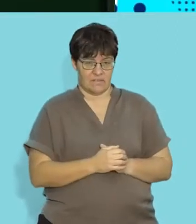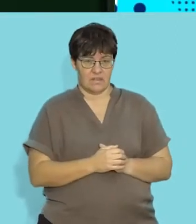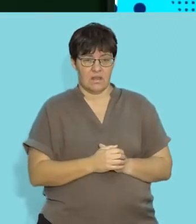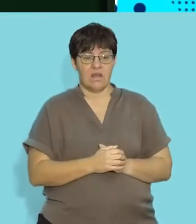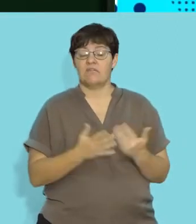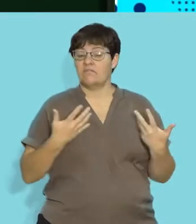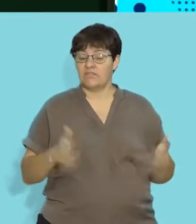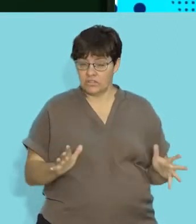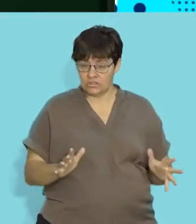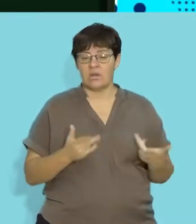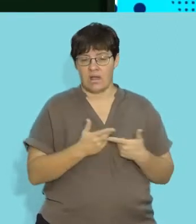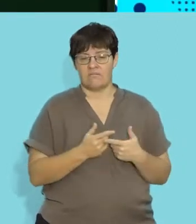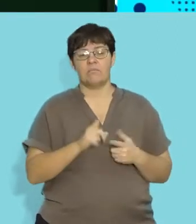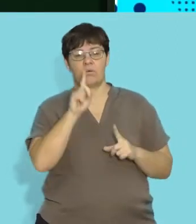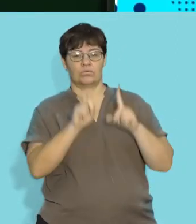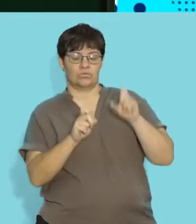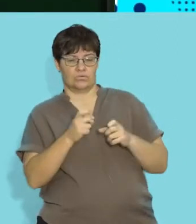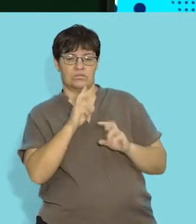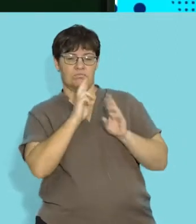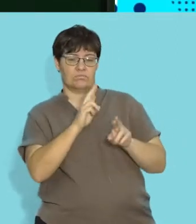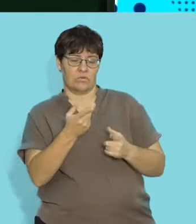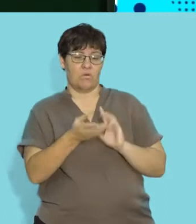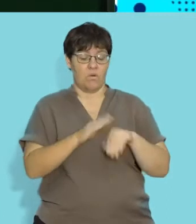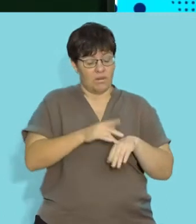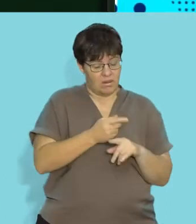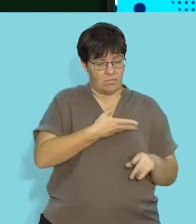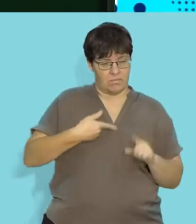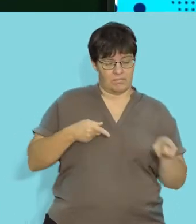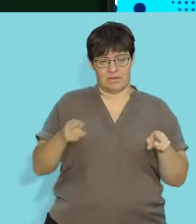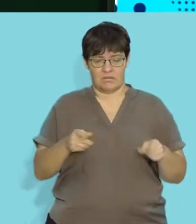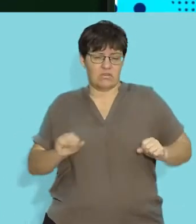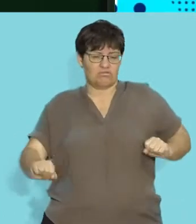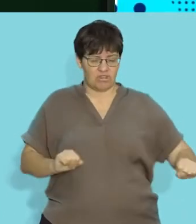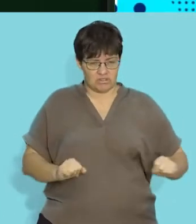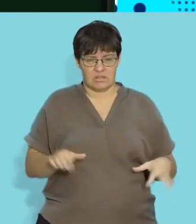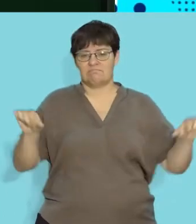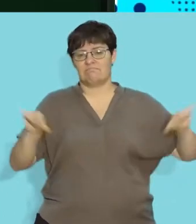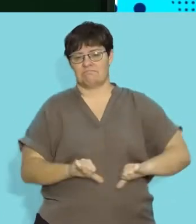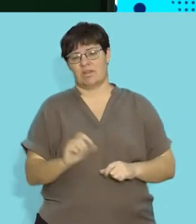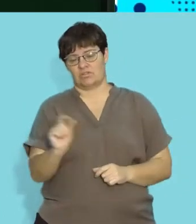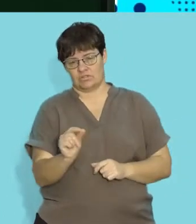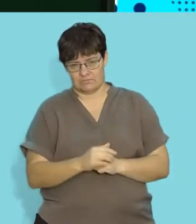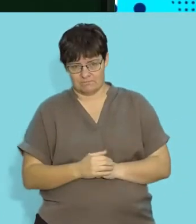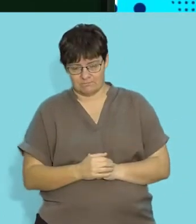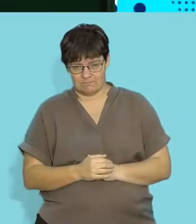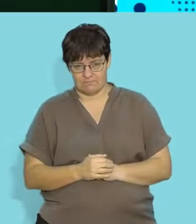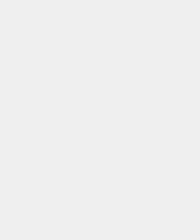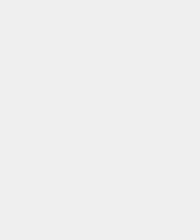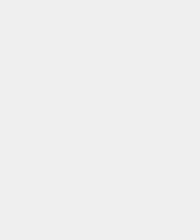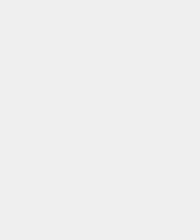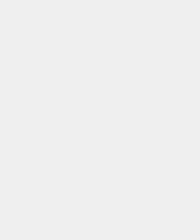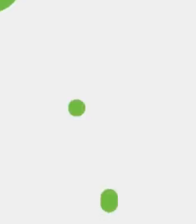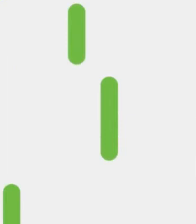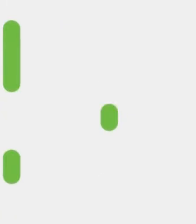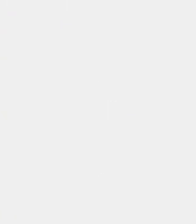tackle a few more questions on the male and female reproductive system. So have a little stretch break, and I'll see you guys in a little while.